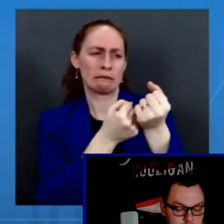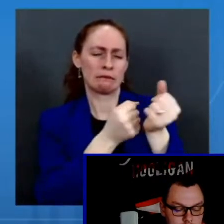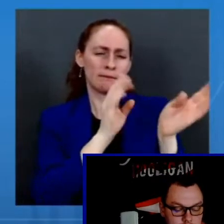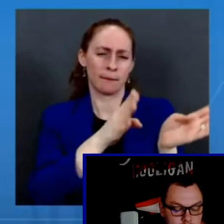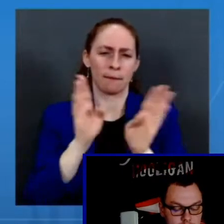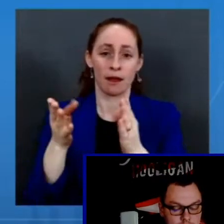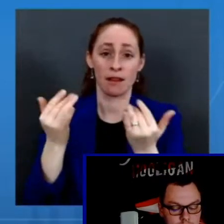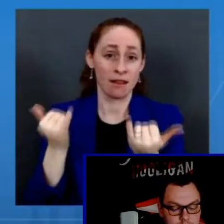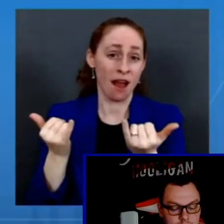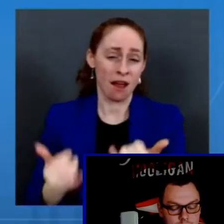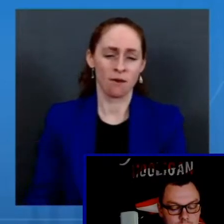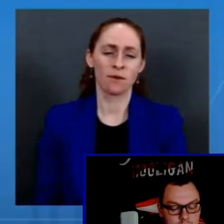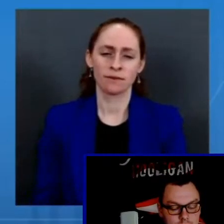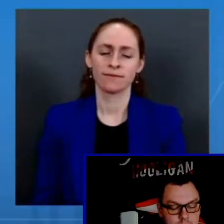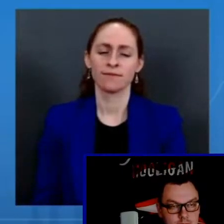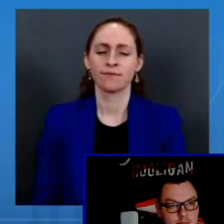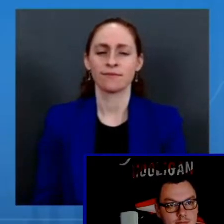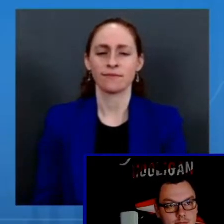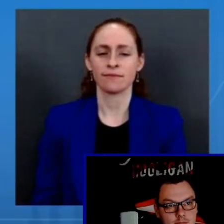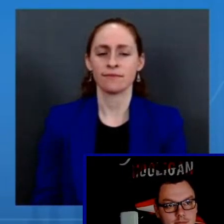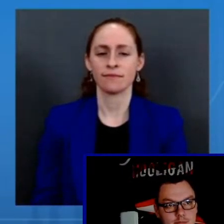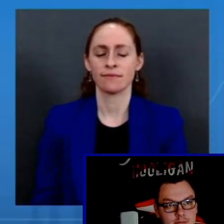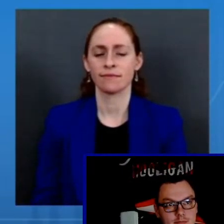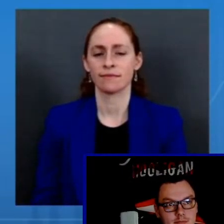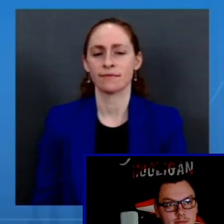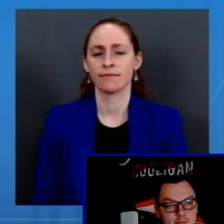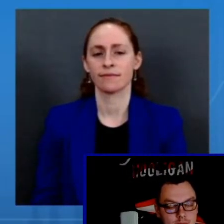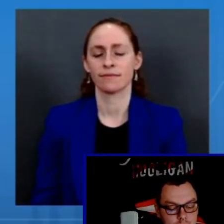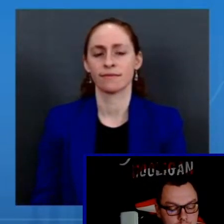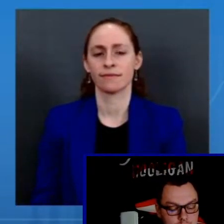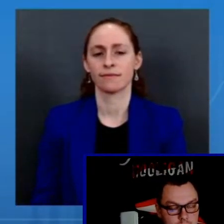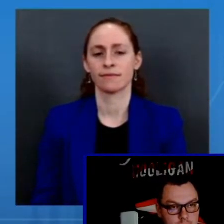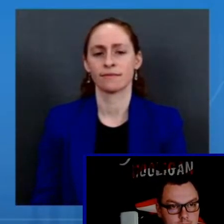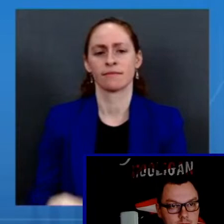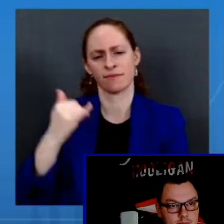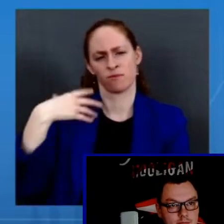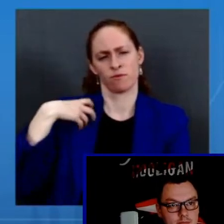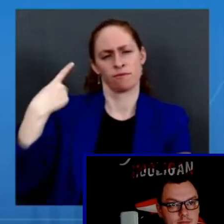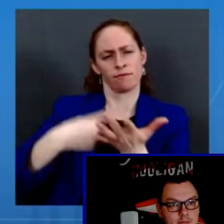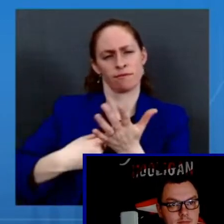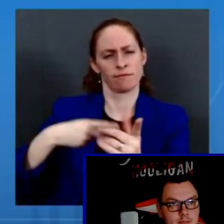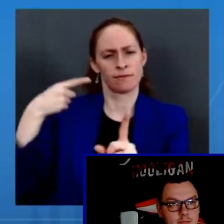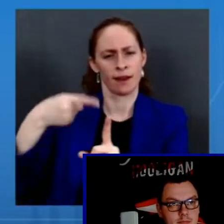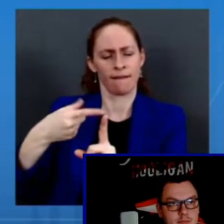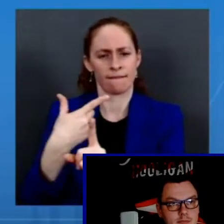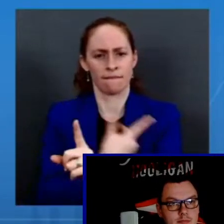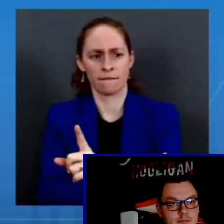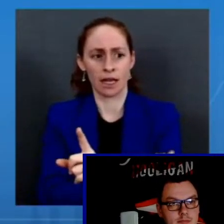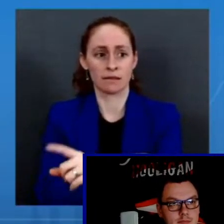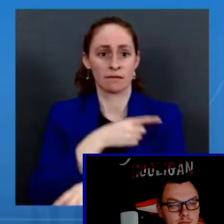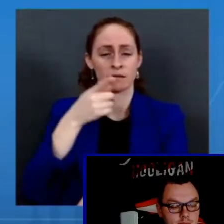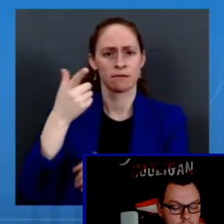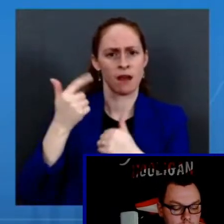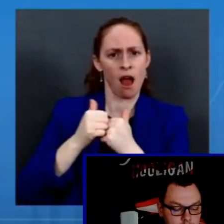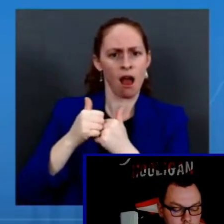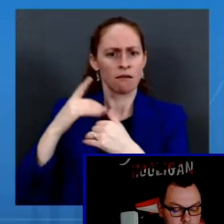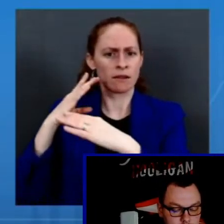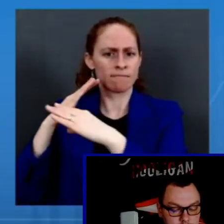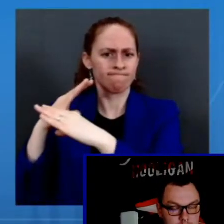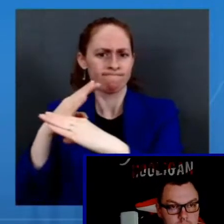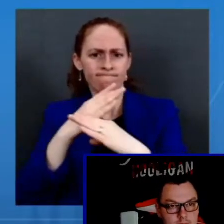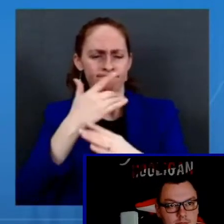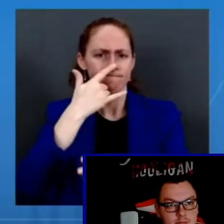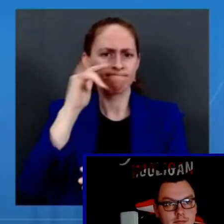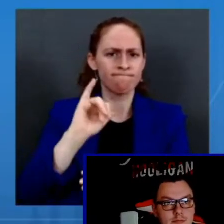before, but just to reiterate, there's no doubt that there's a marked reduction in neutralizing activity against